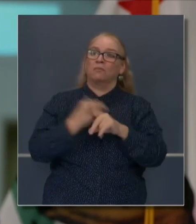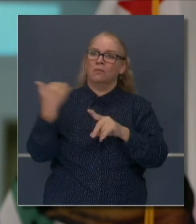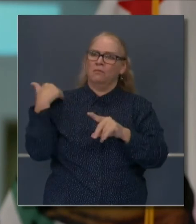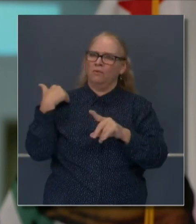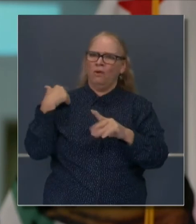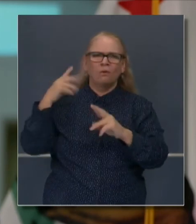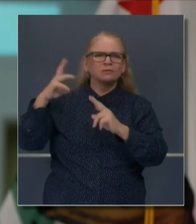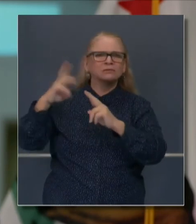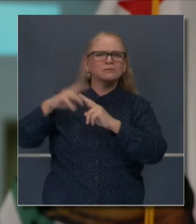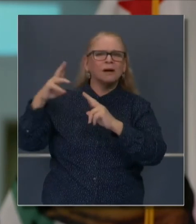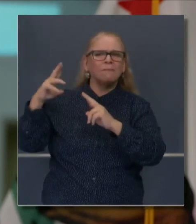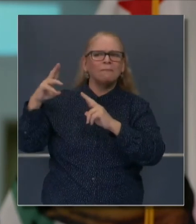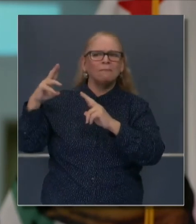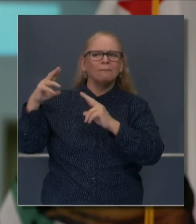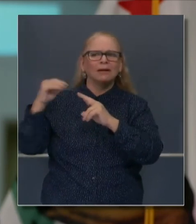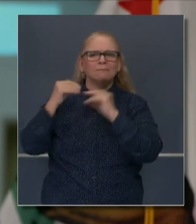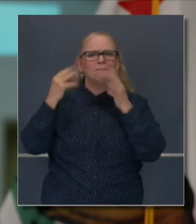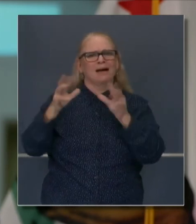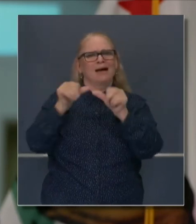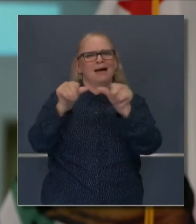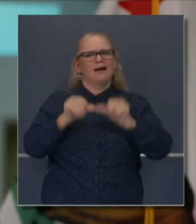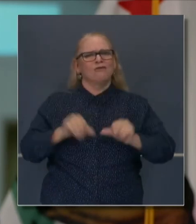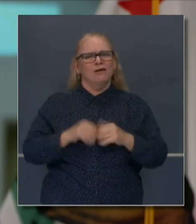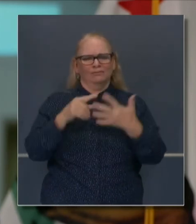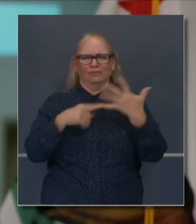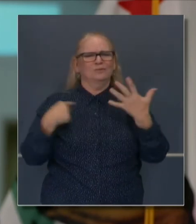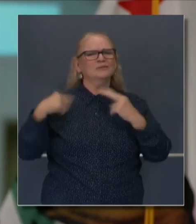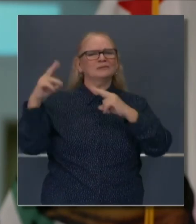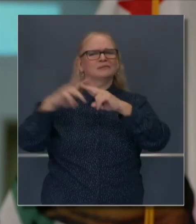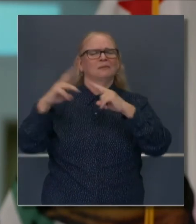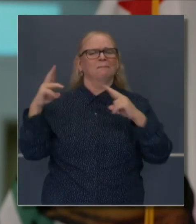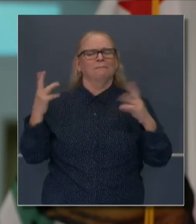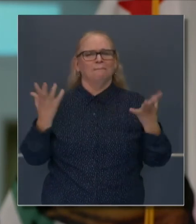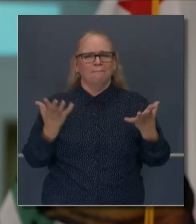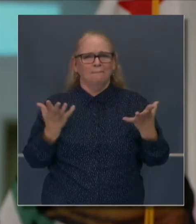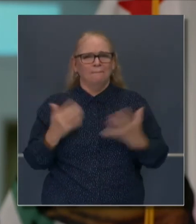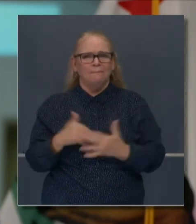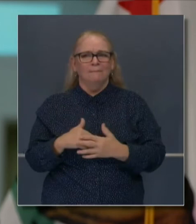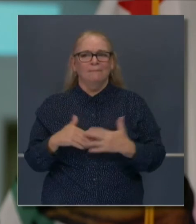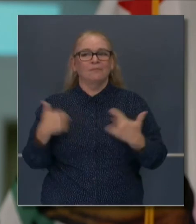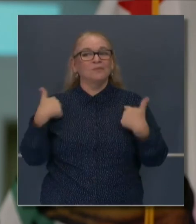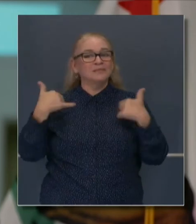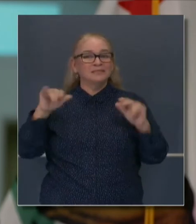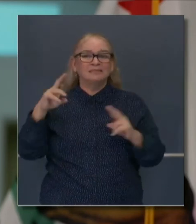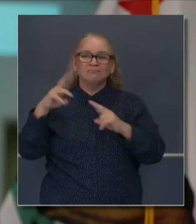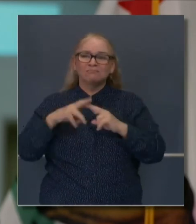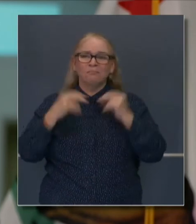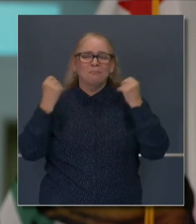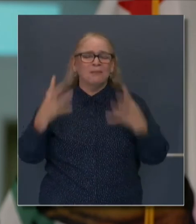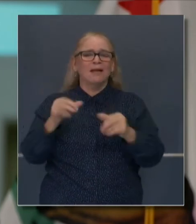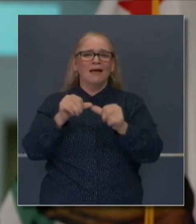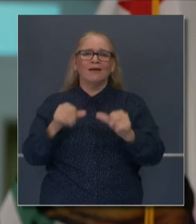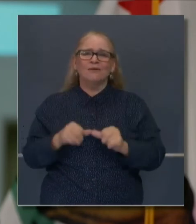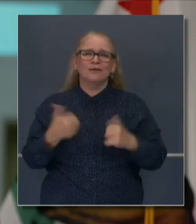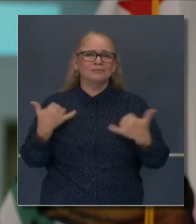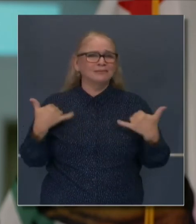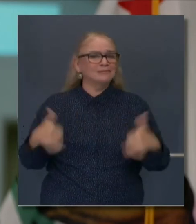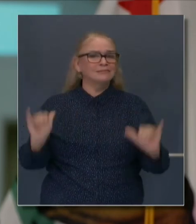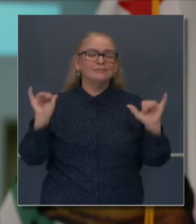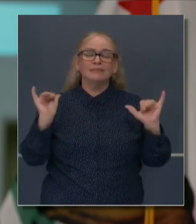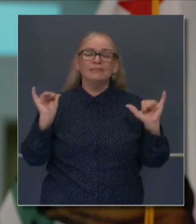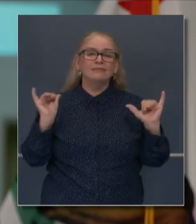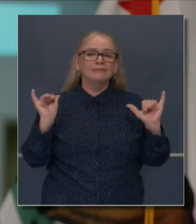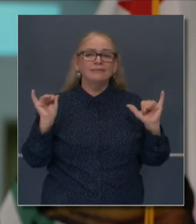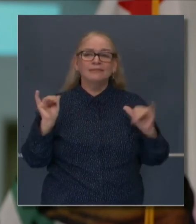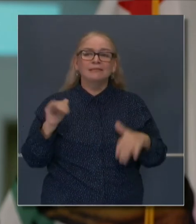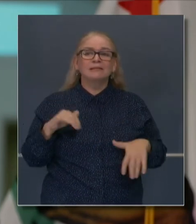different sectors, and those core tenets of the state remain still as alive and enlivened as they ever have been, despite